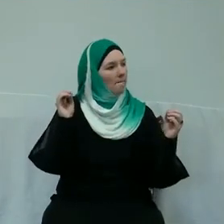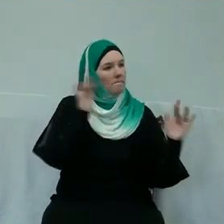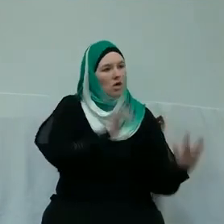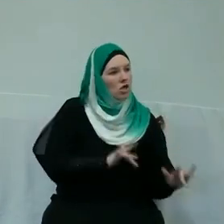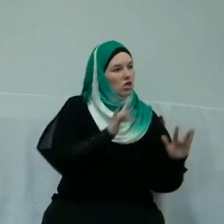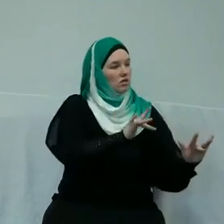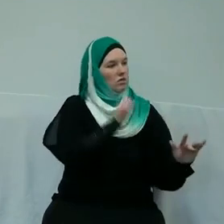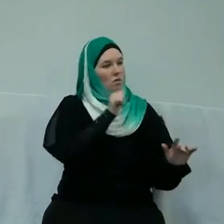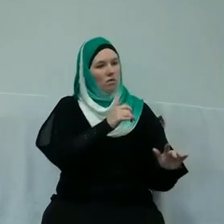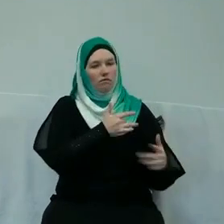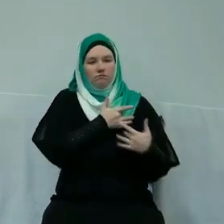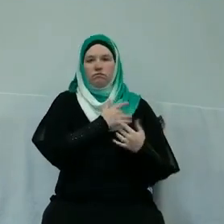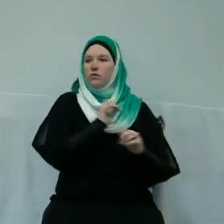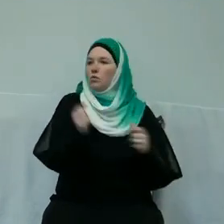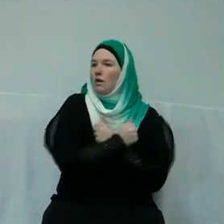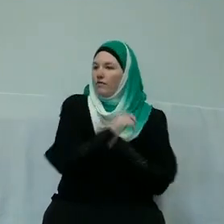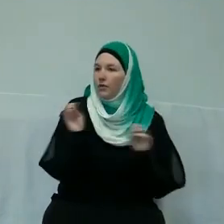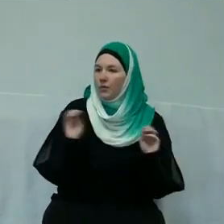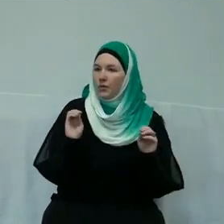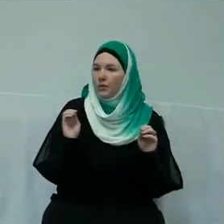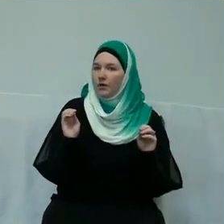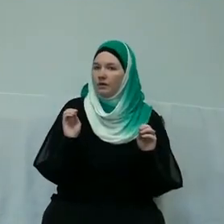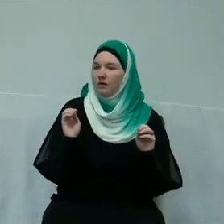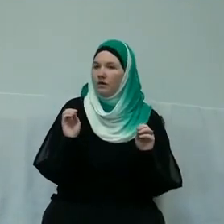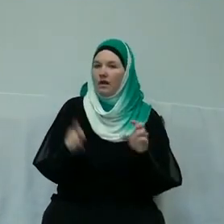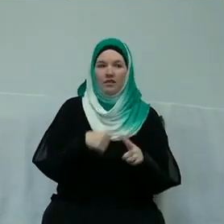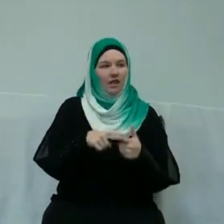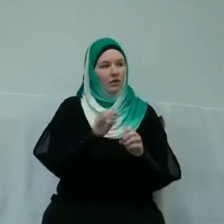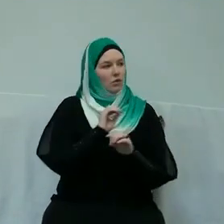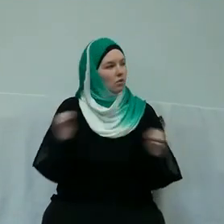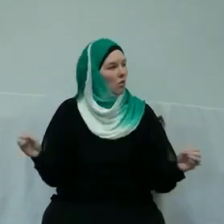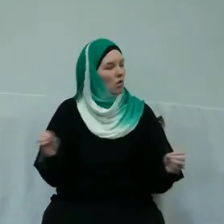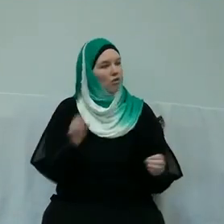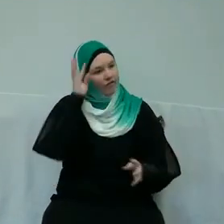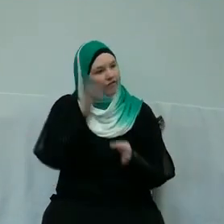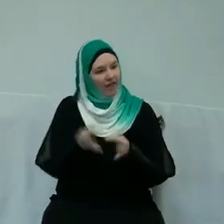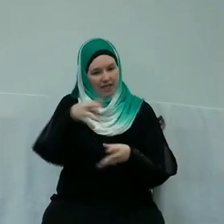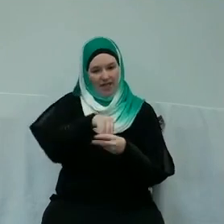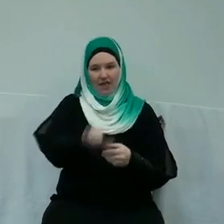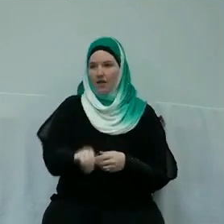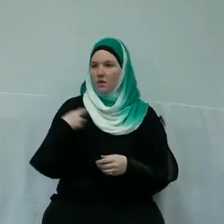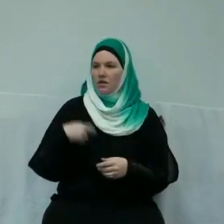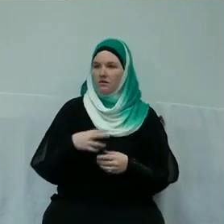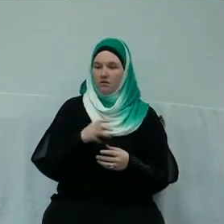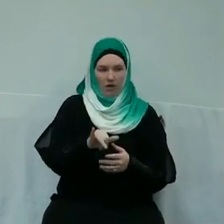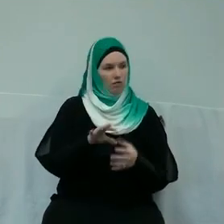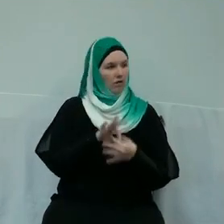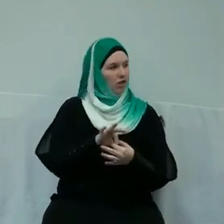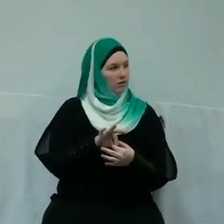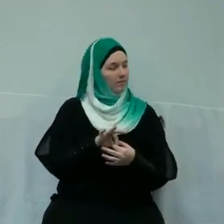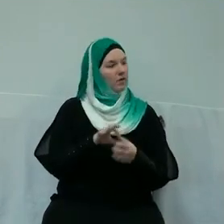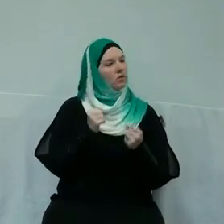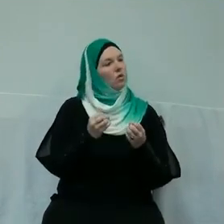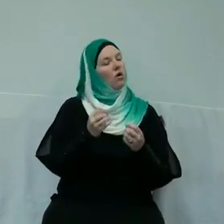no mawadda, there is no love, and as such, there is no ihsan in the relationship. So Allah wants us to